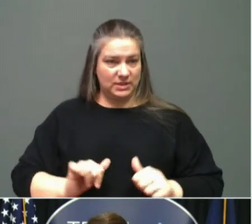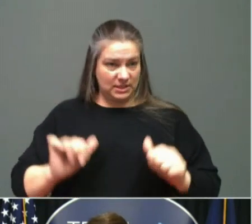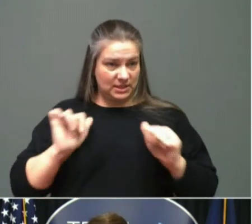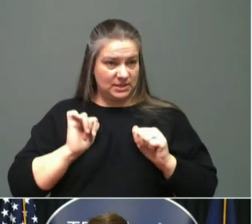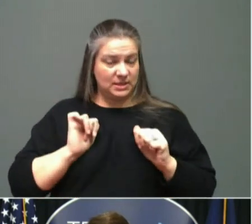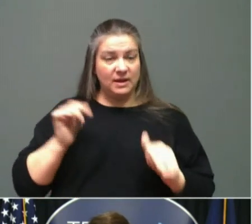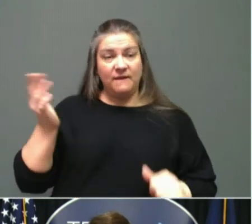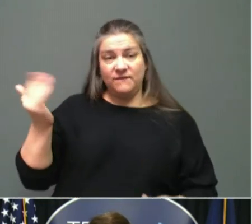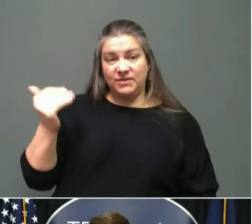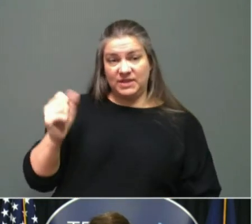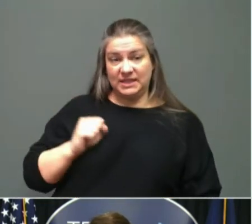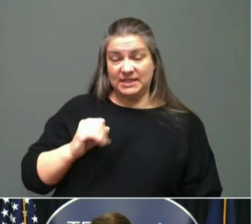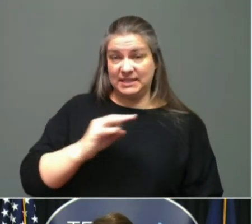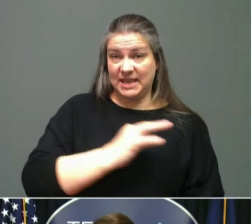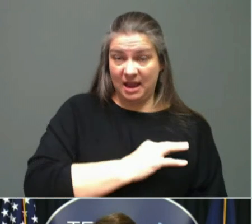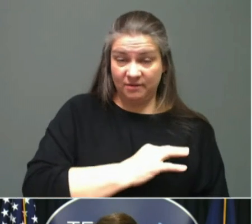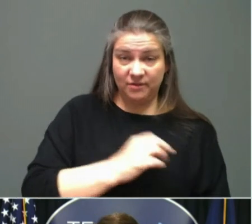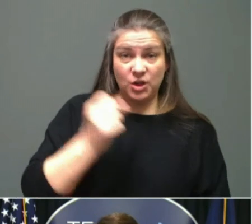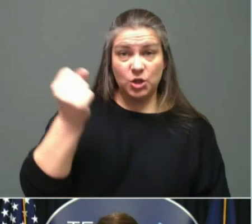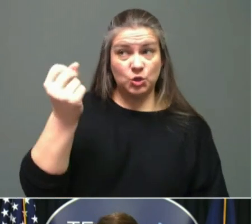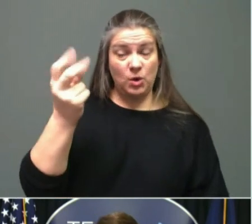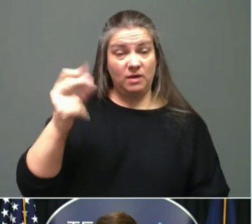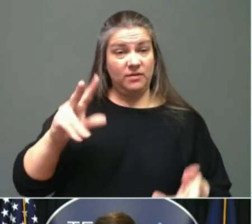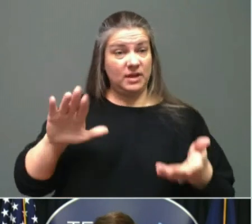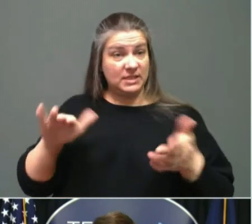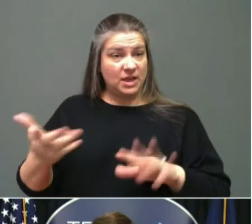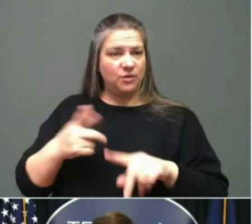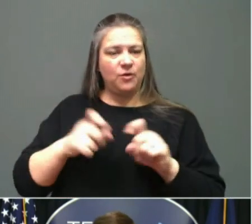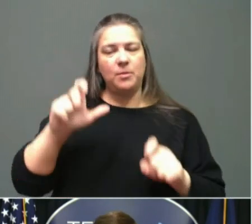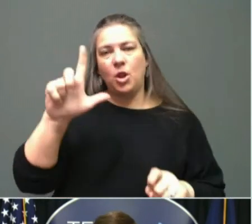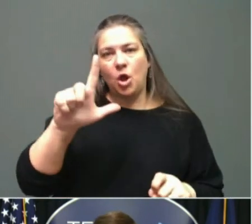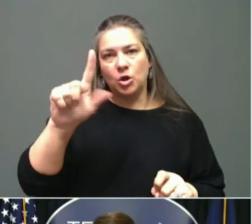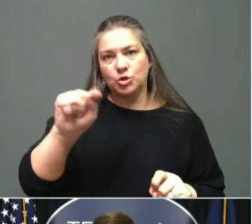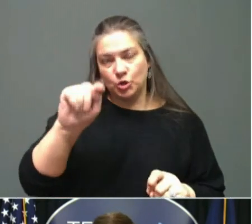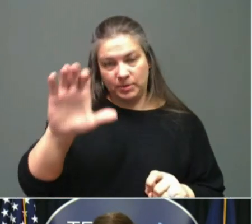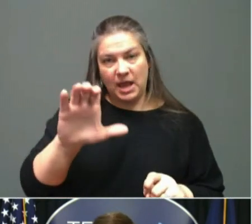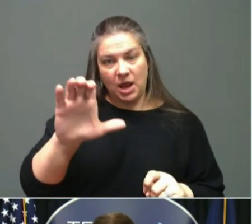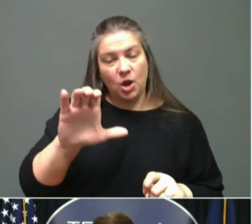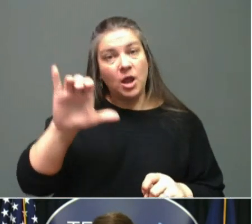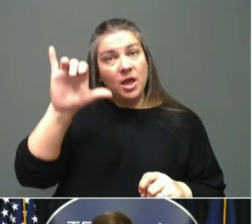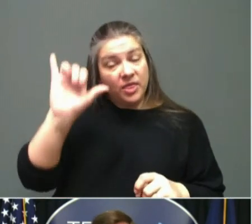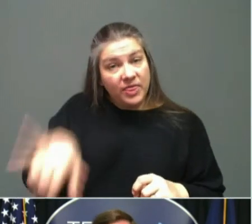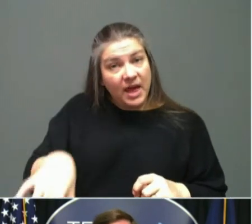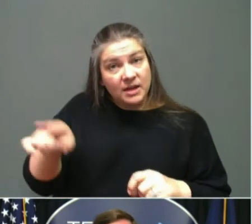staff, 12 new deaths attributable to long-term care. These increases have been